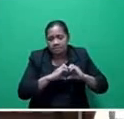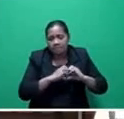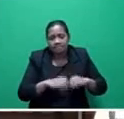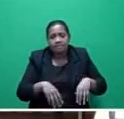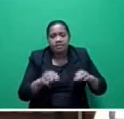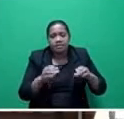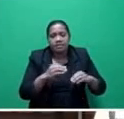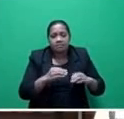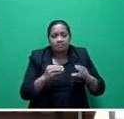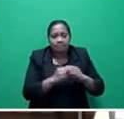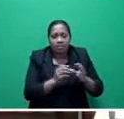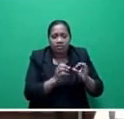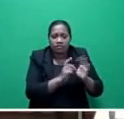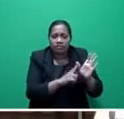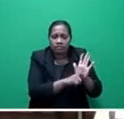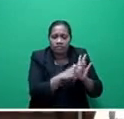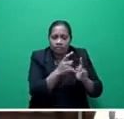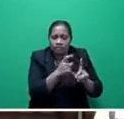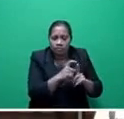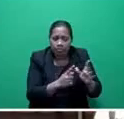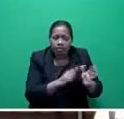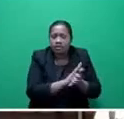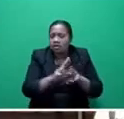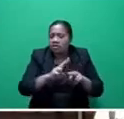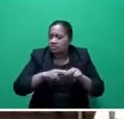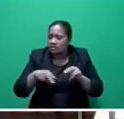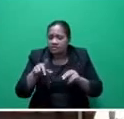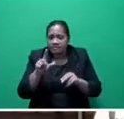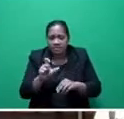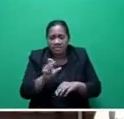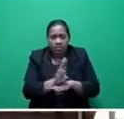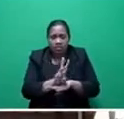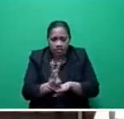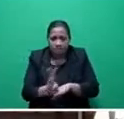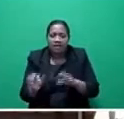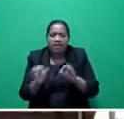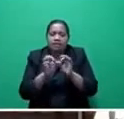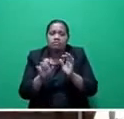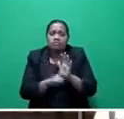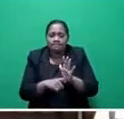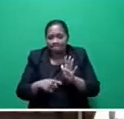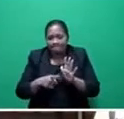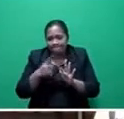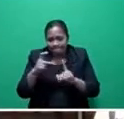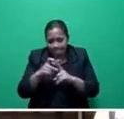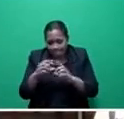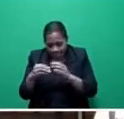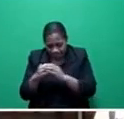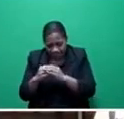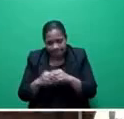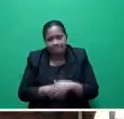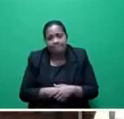Baroda, HFC, Westpac Banking Corporation, and Bread Bank. Licensed credit institutions, Mr. Speaker,